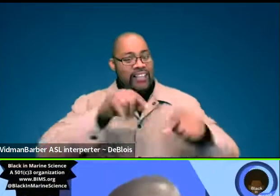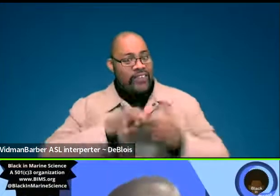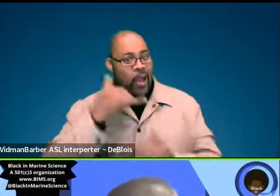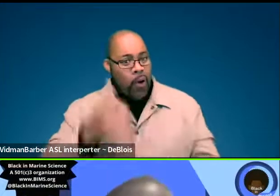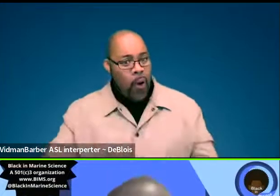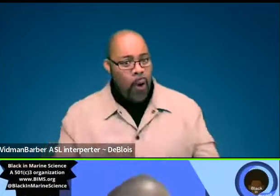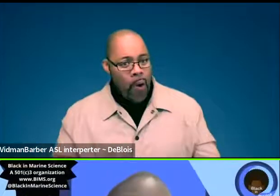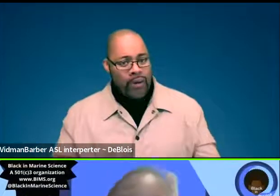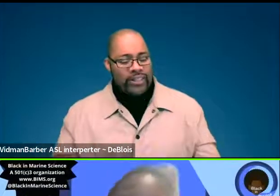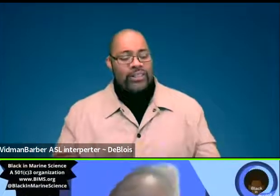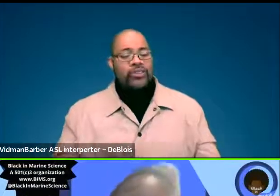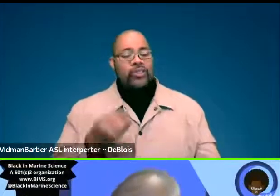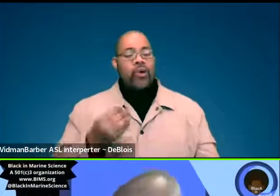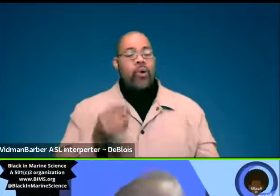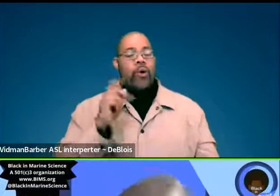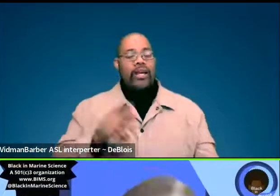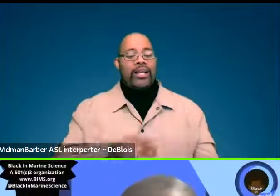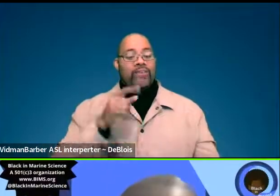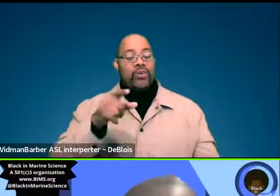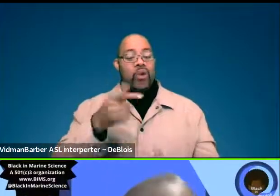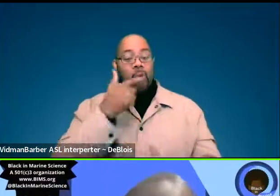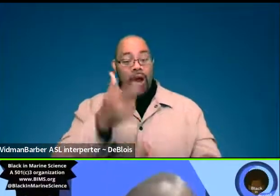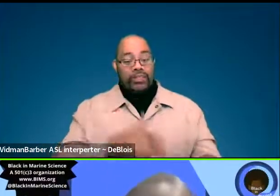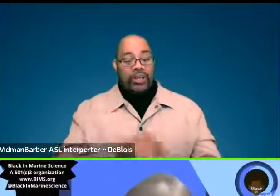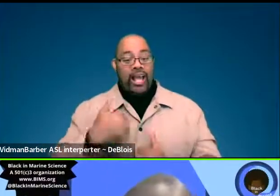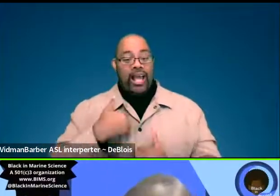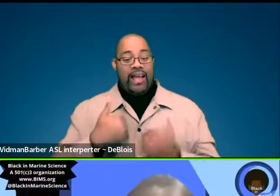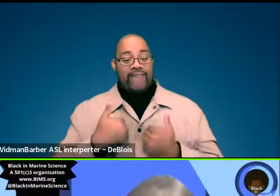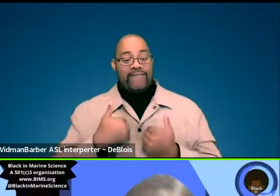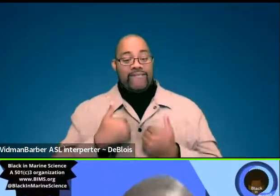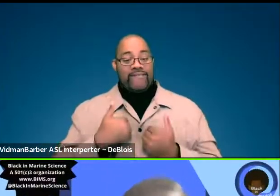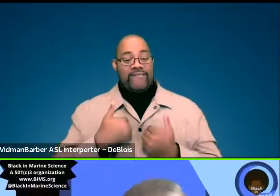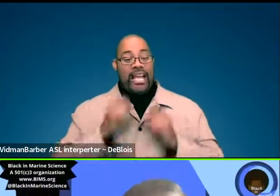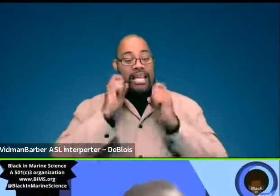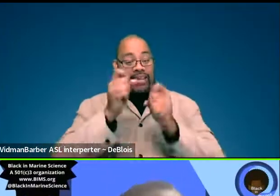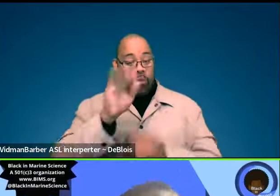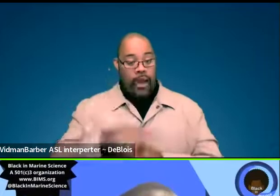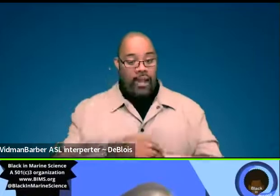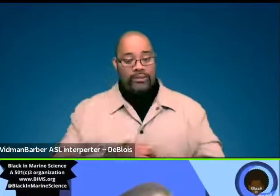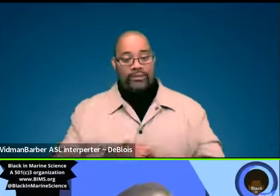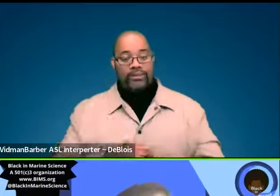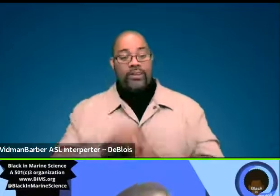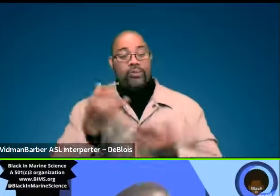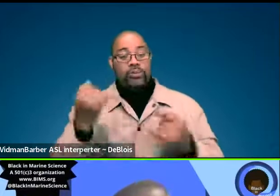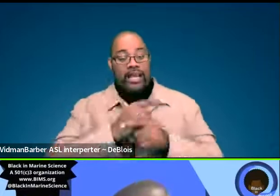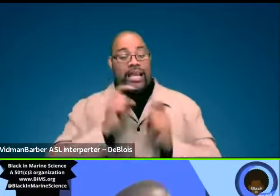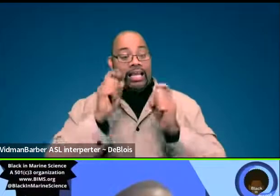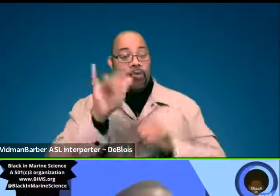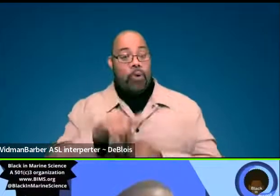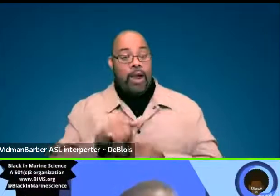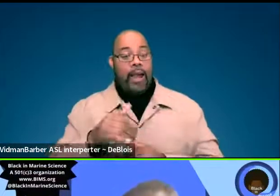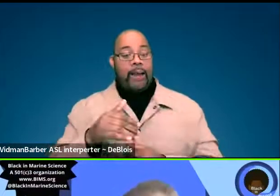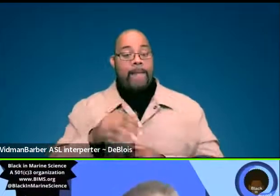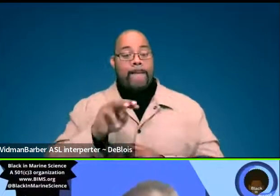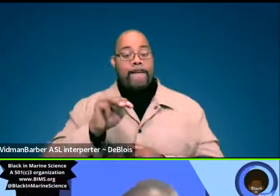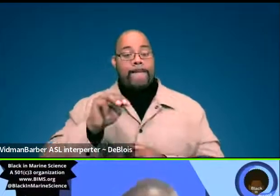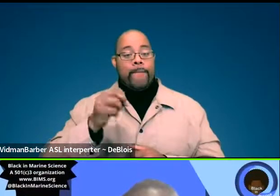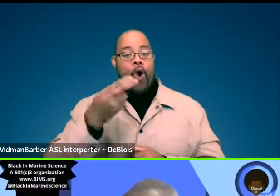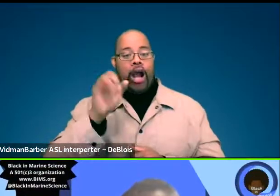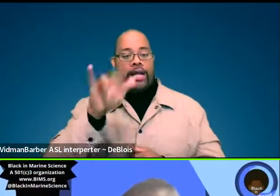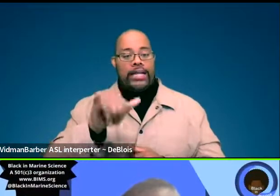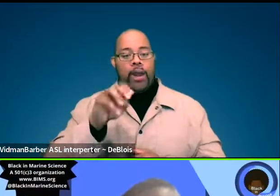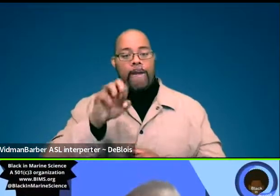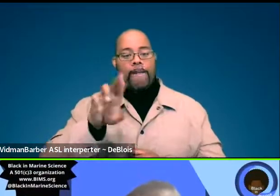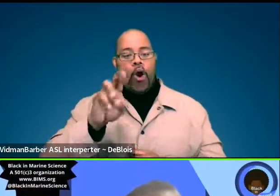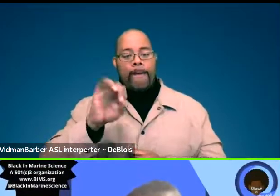call. And so, okay, y'all, if you're watching, we have a giveaway. Okay. So today's giveaway is Mahogany Mermaids. It's